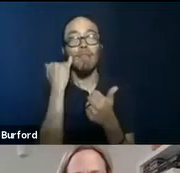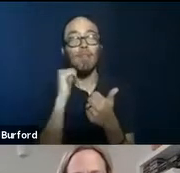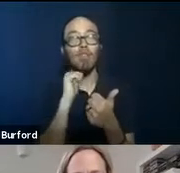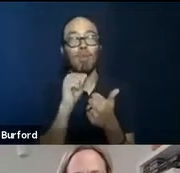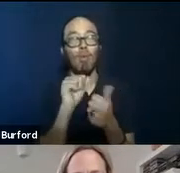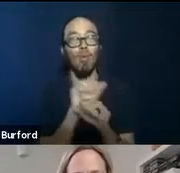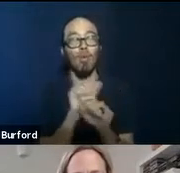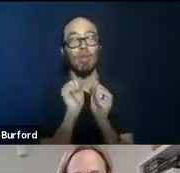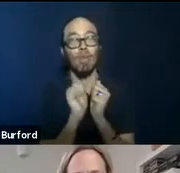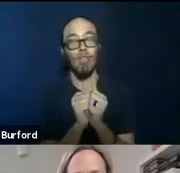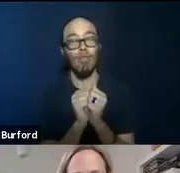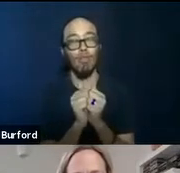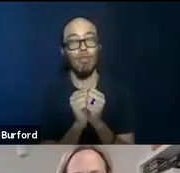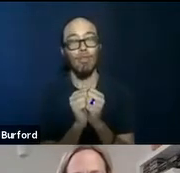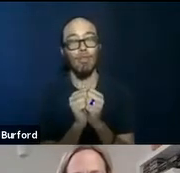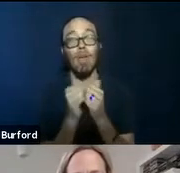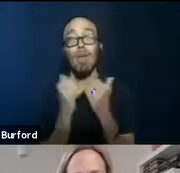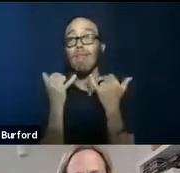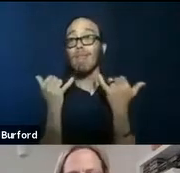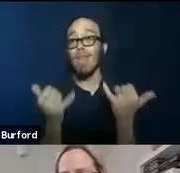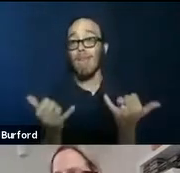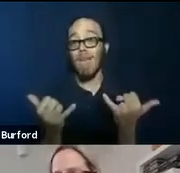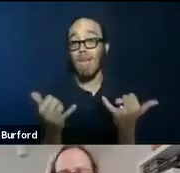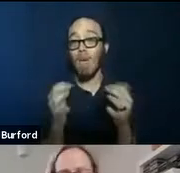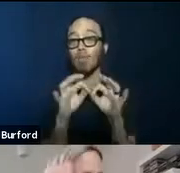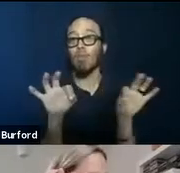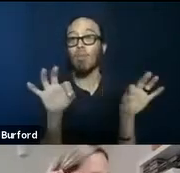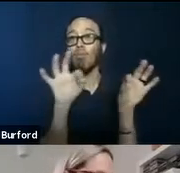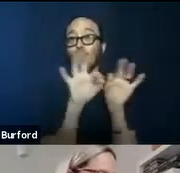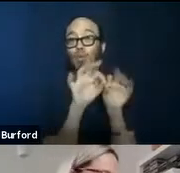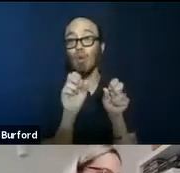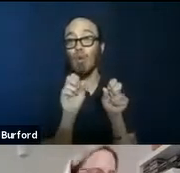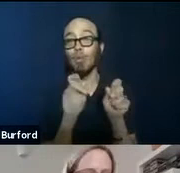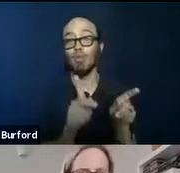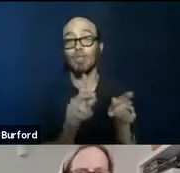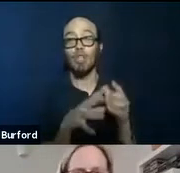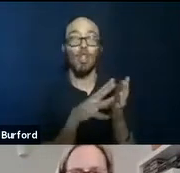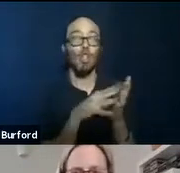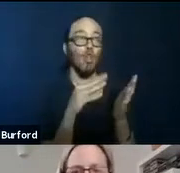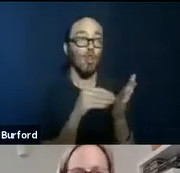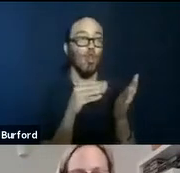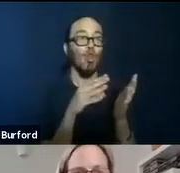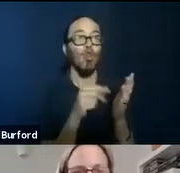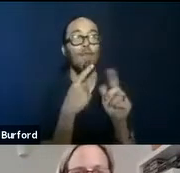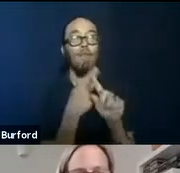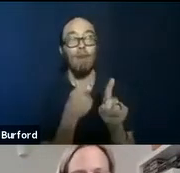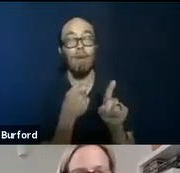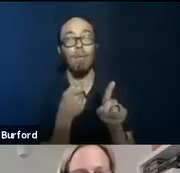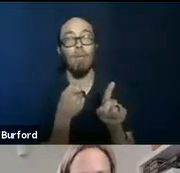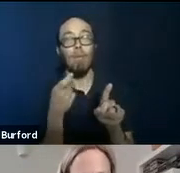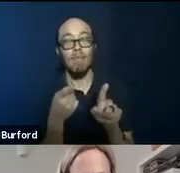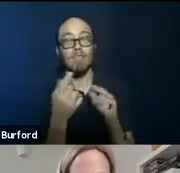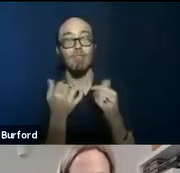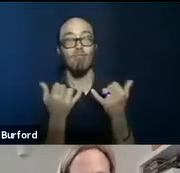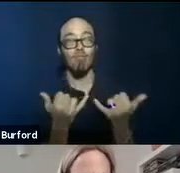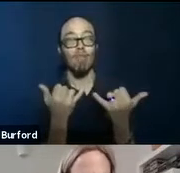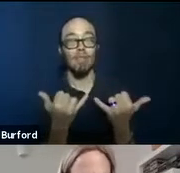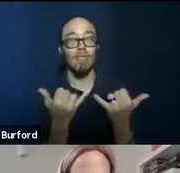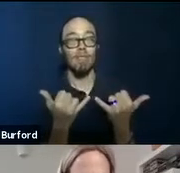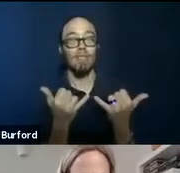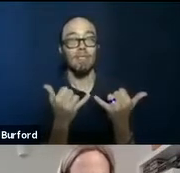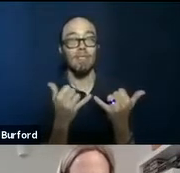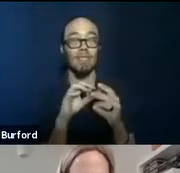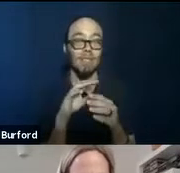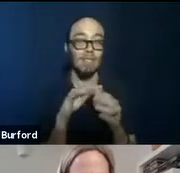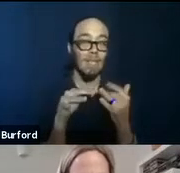together. So now is an important opportunity to learn from the inequities that have been present in our societies long